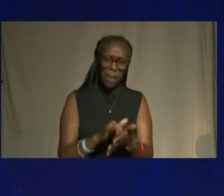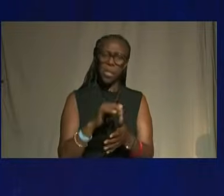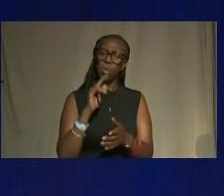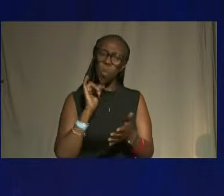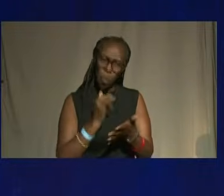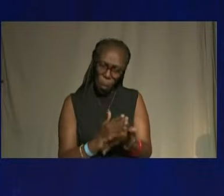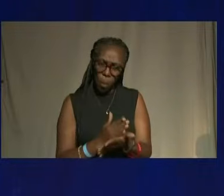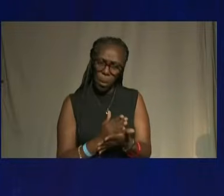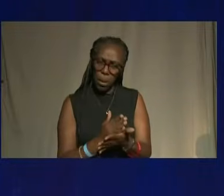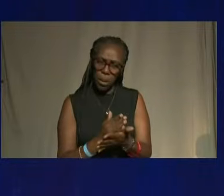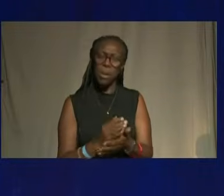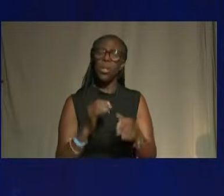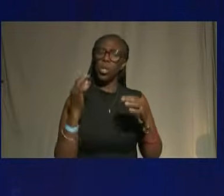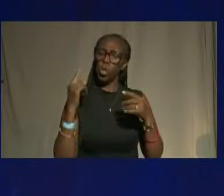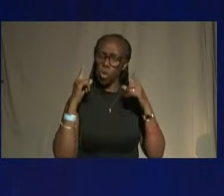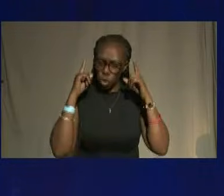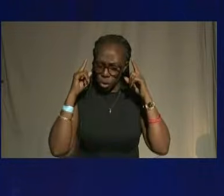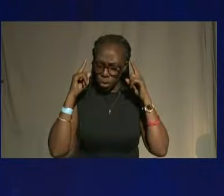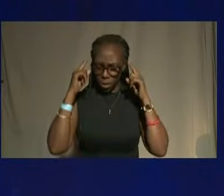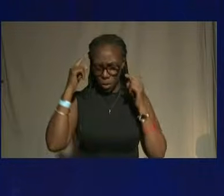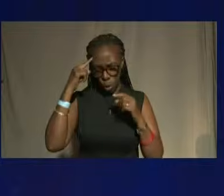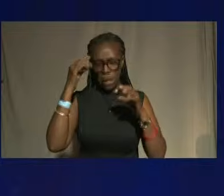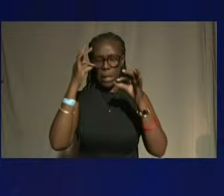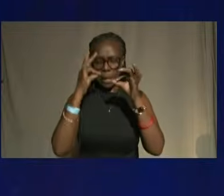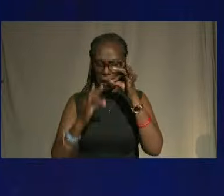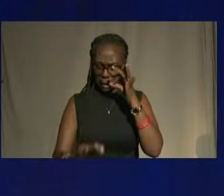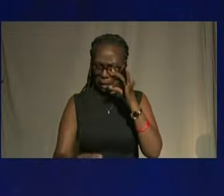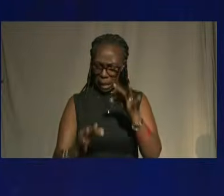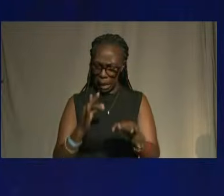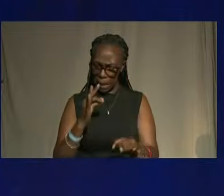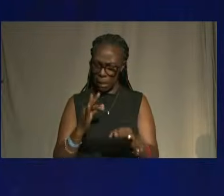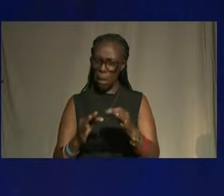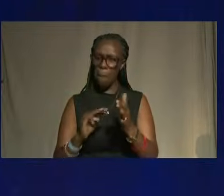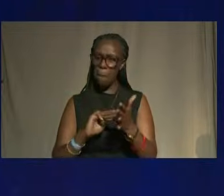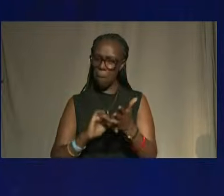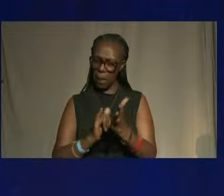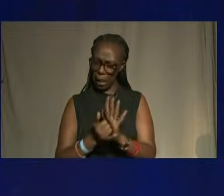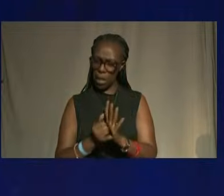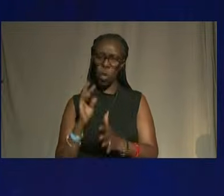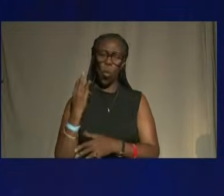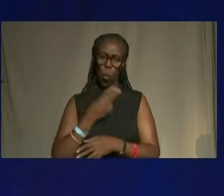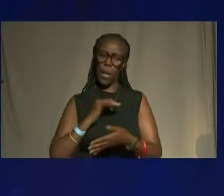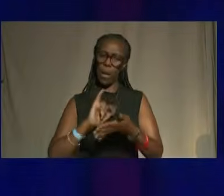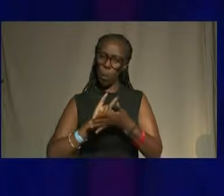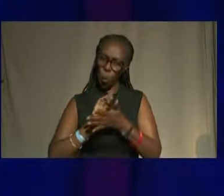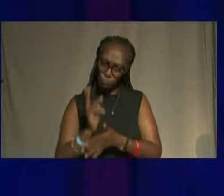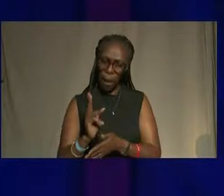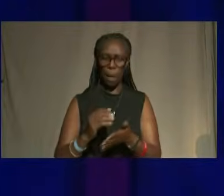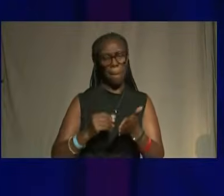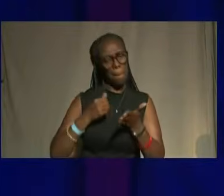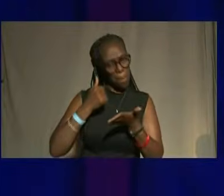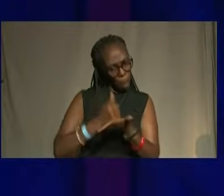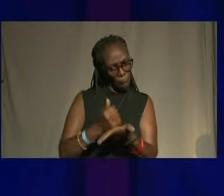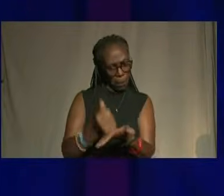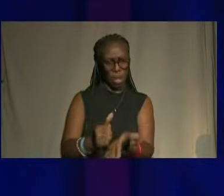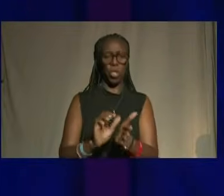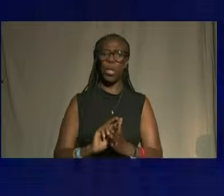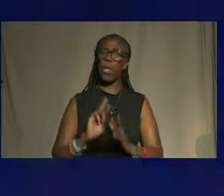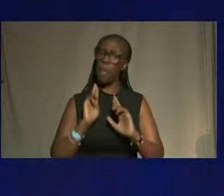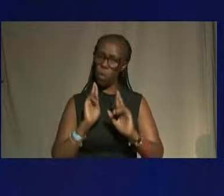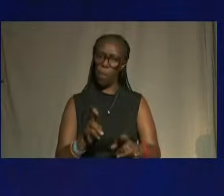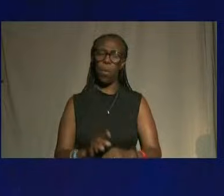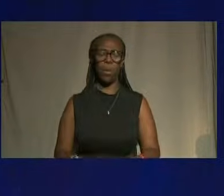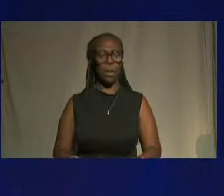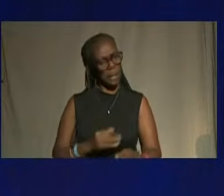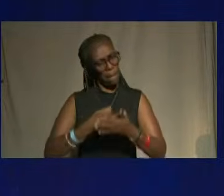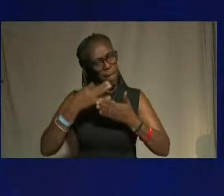justice means. We will publish the SSL report, and it is a failure on their part that after all these years, given